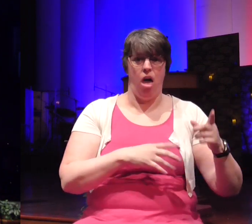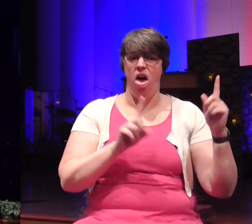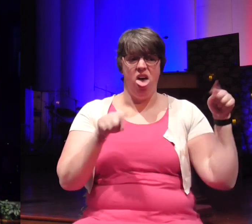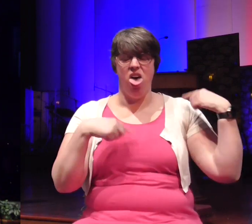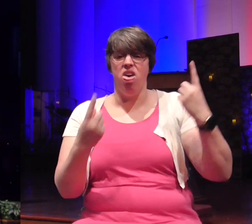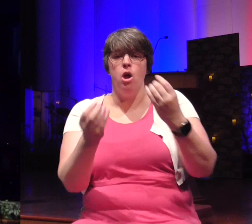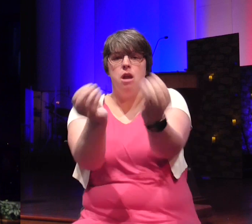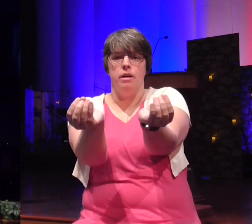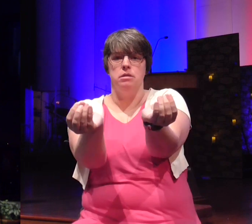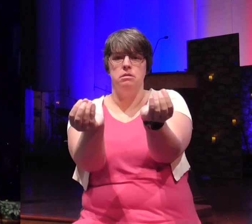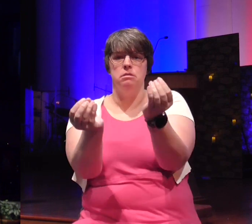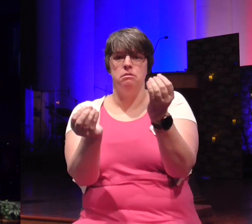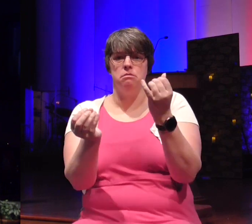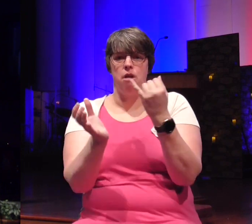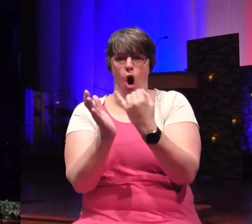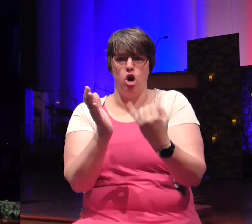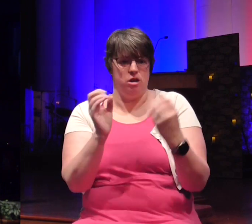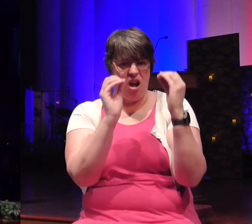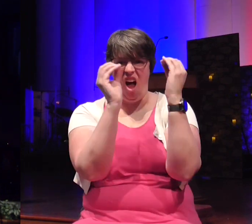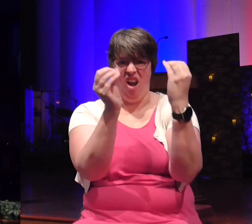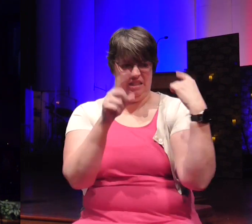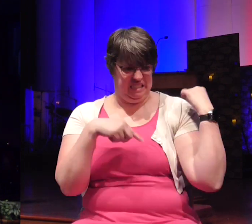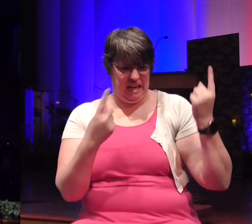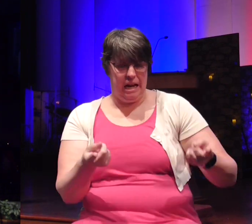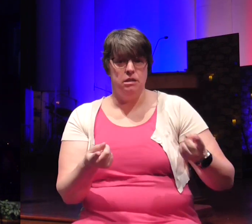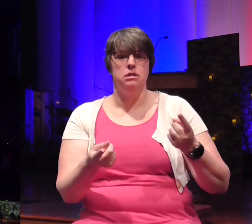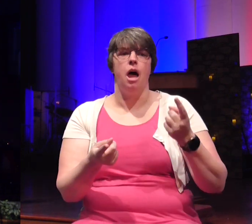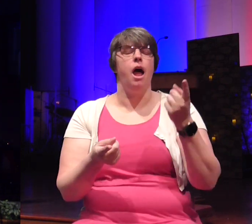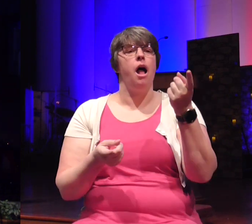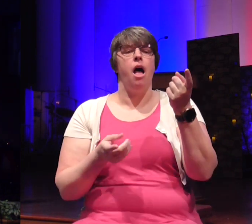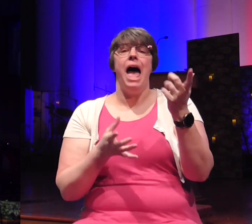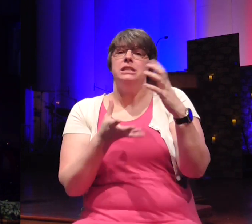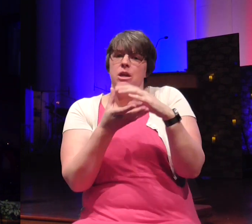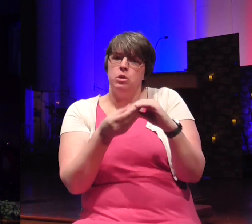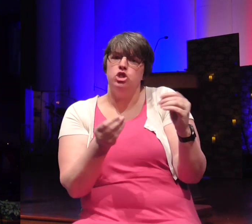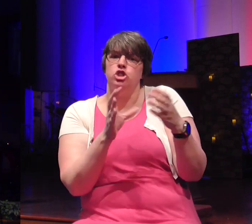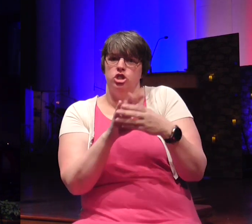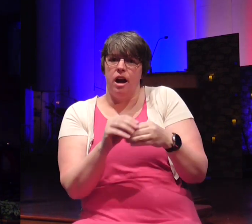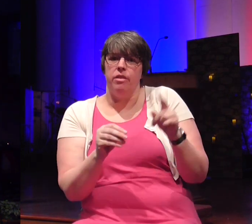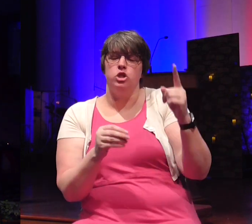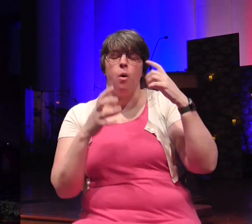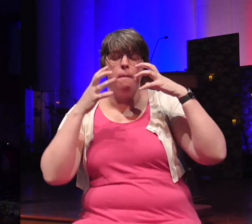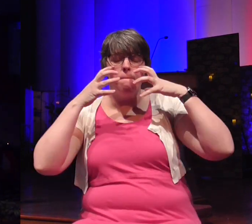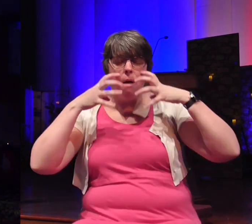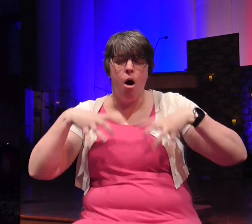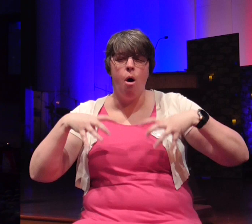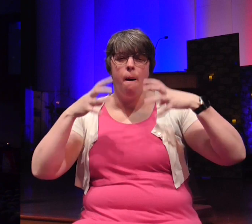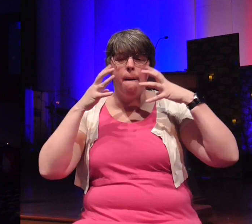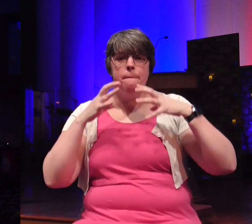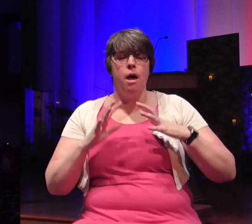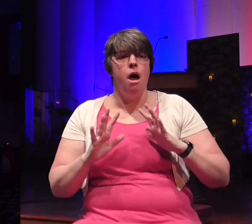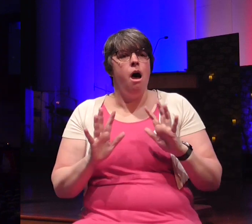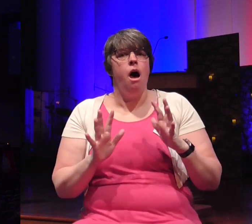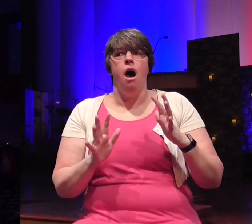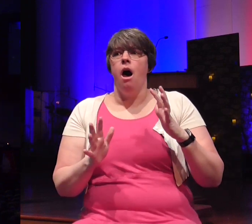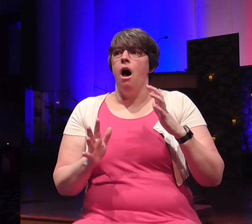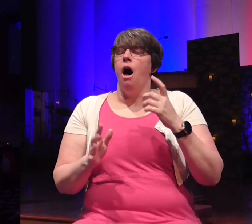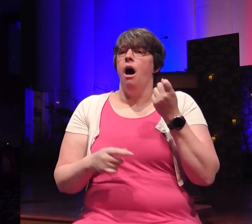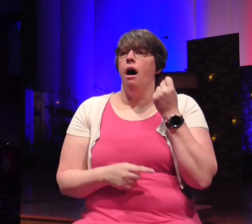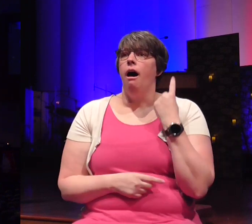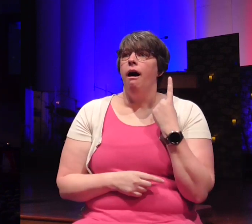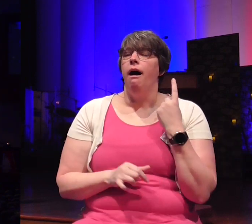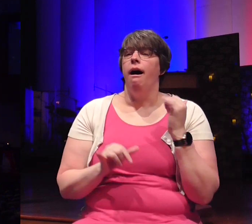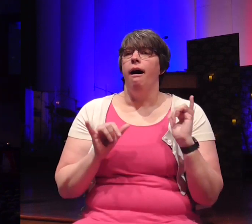And then as he shared that, he was sobbing. He said, I get it. I stopped doing what I really wanted to